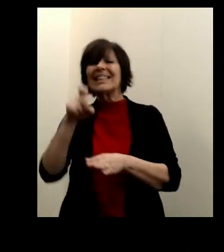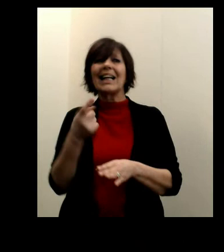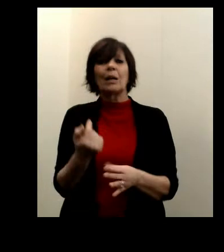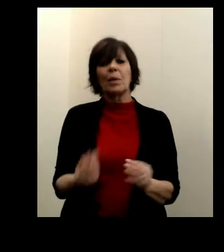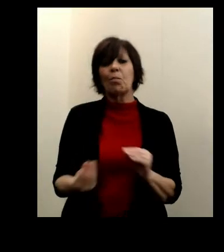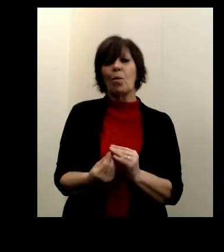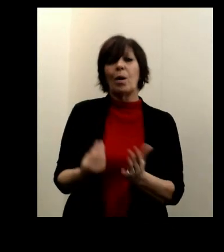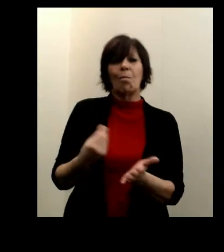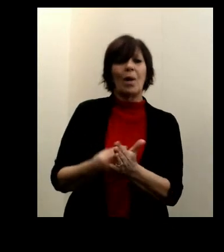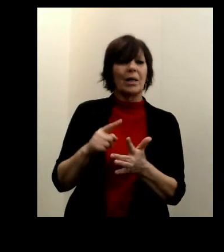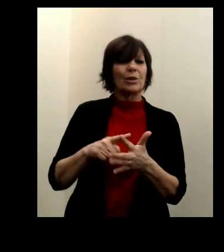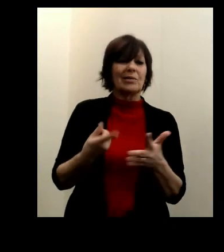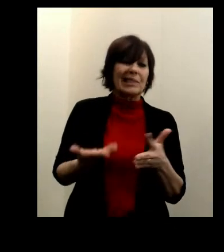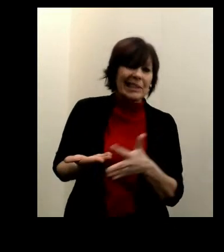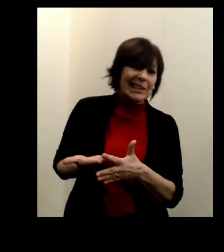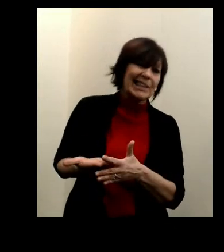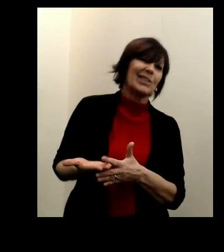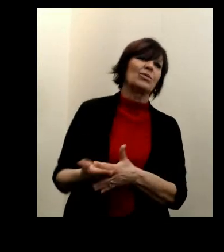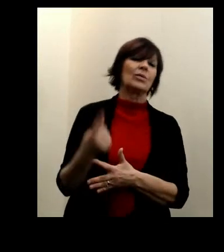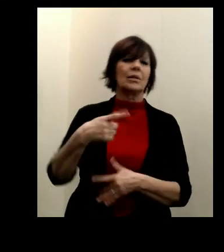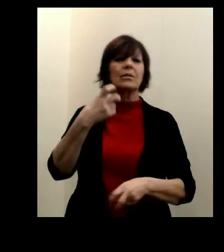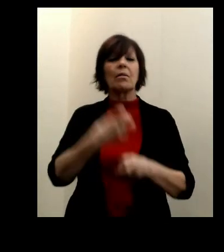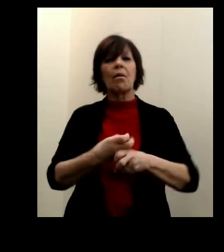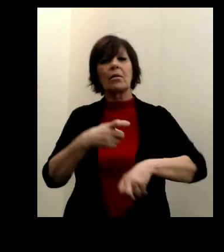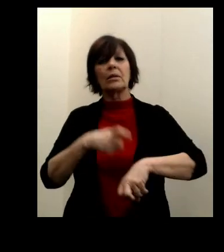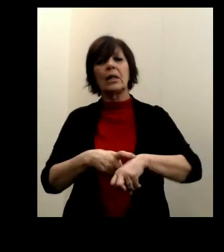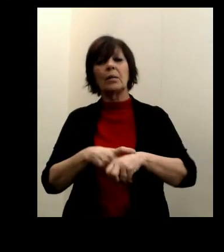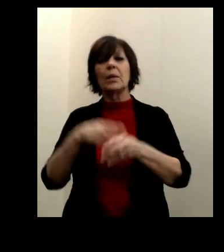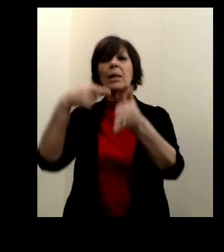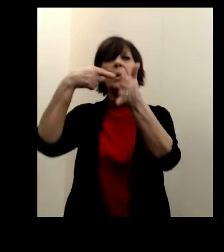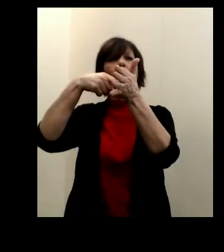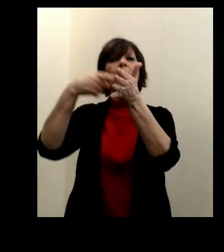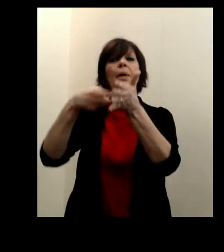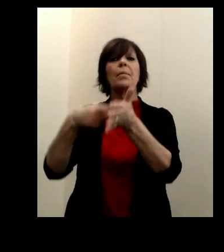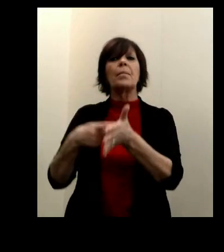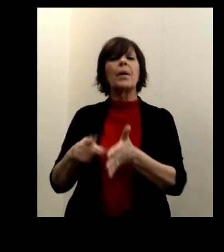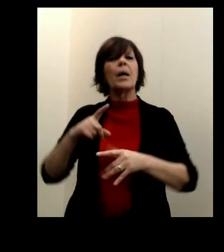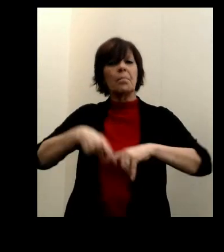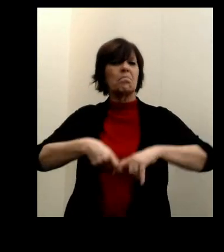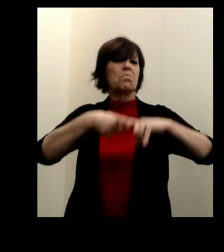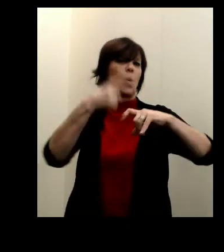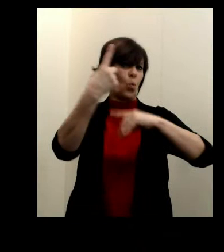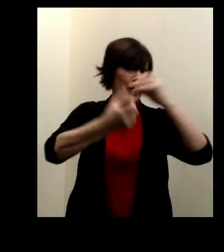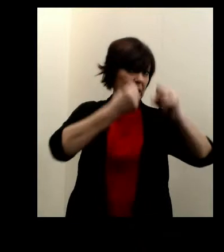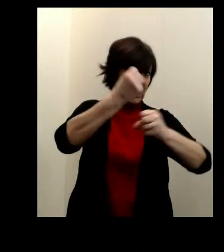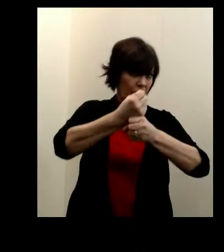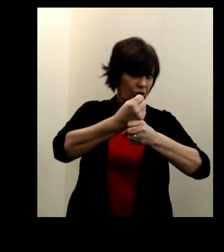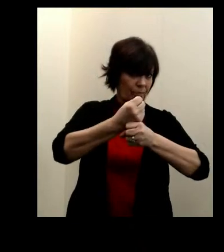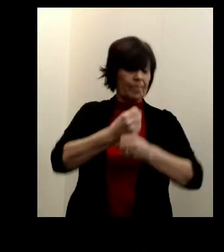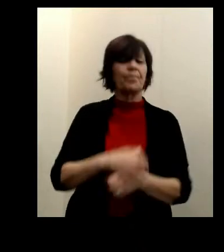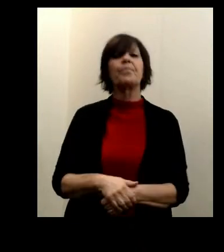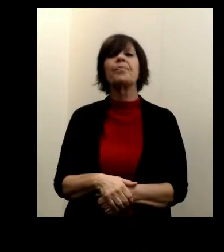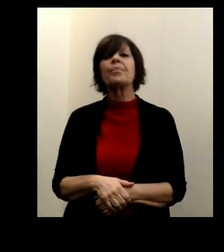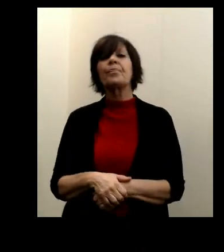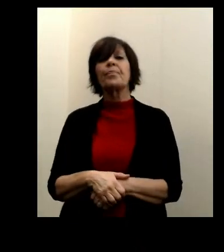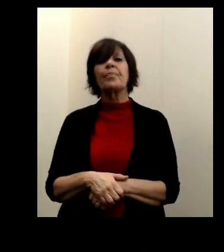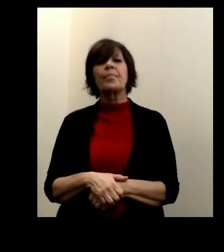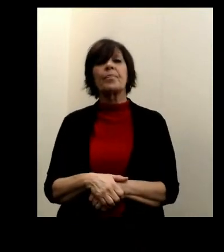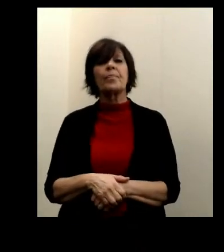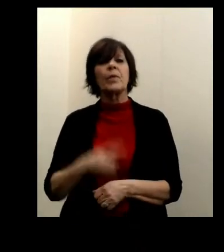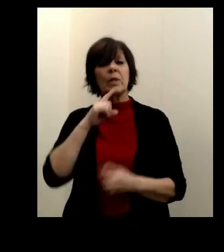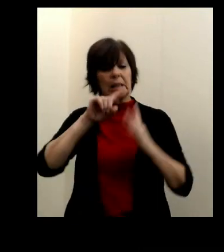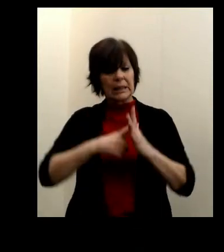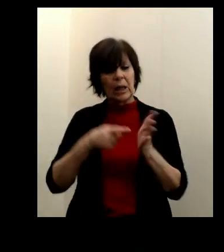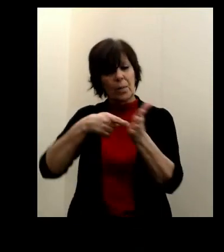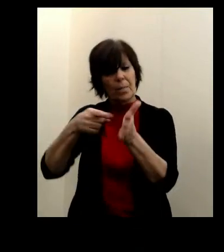capital and the like to get through this period. No payments for a year, interest-only payments for year two. There's a one-year loan program